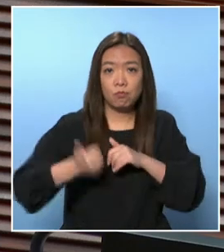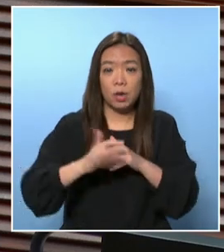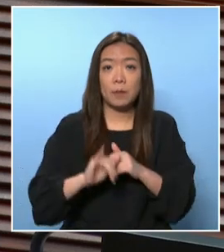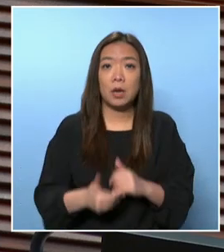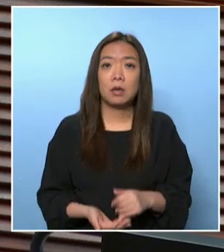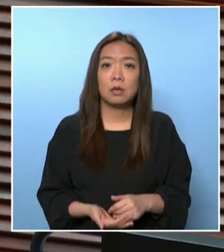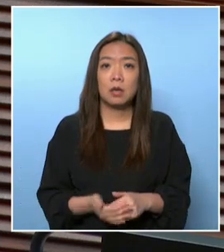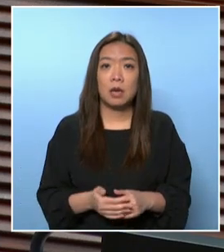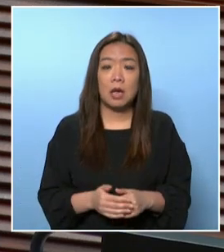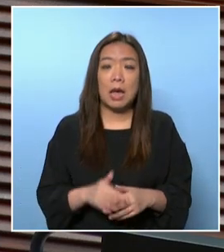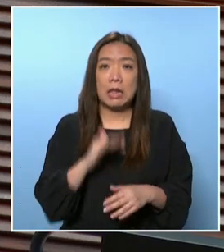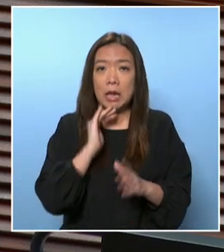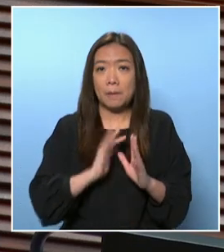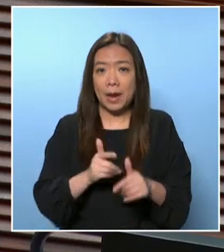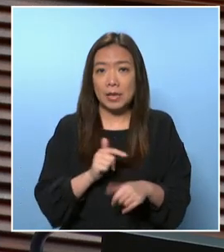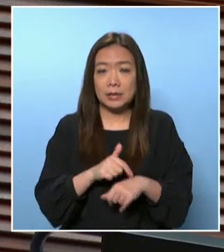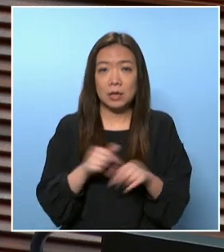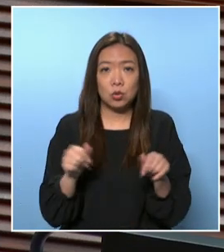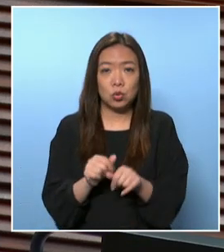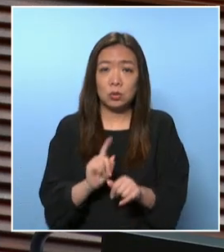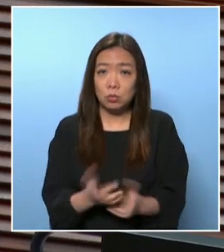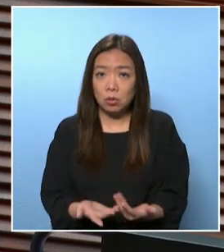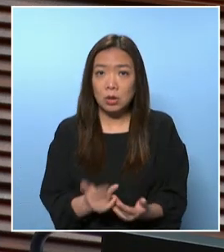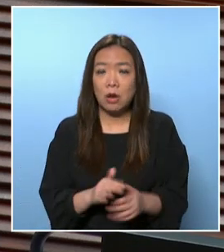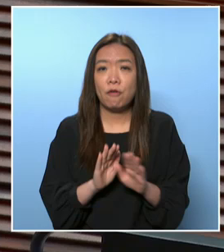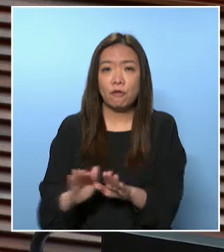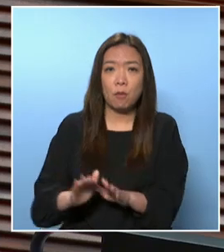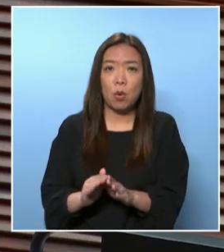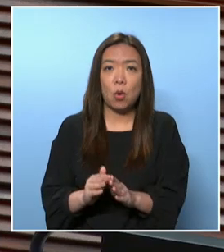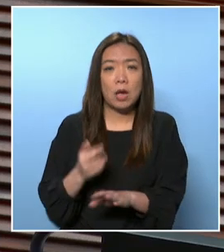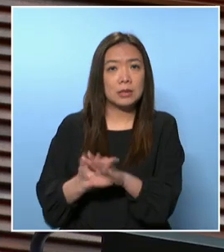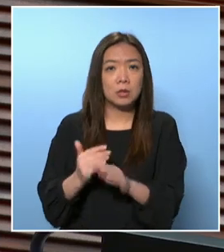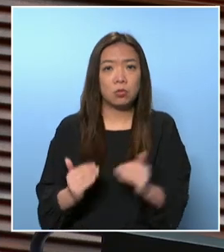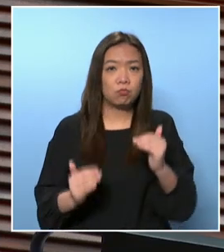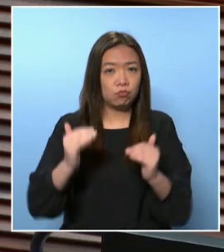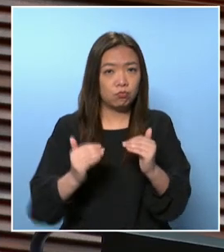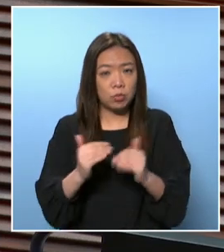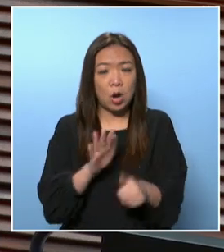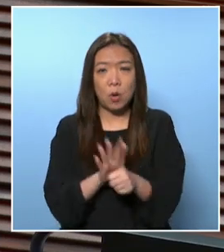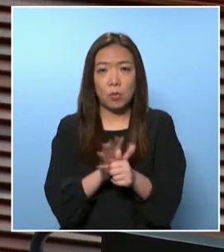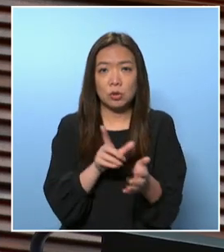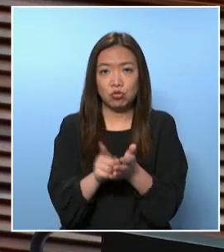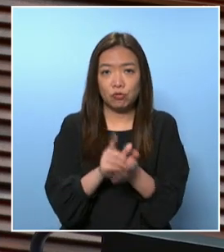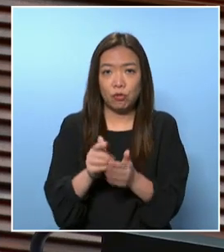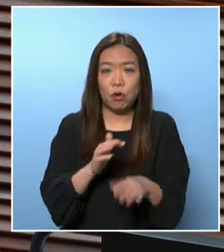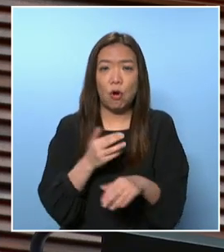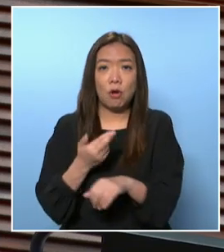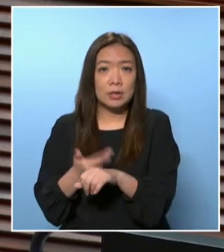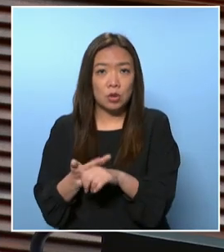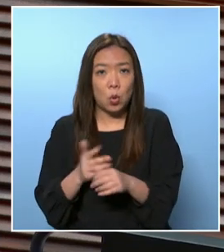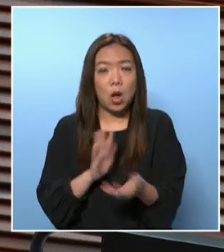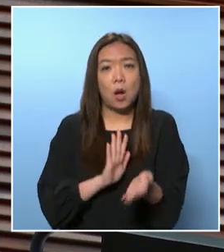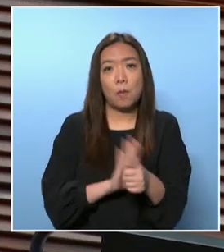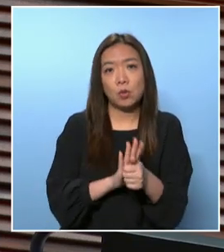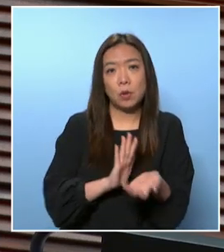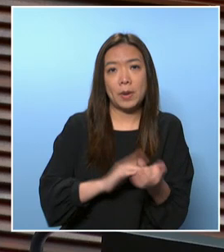confident that this will be achieved? How are you going to shorten the waiting time, and how can you make sure that this will be balanced against the preservation of